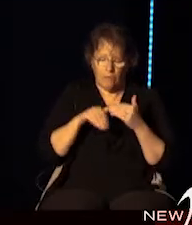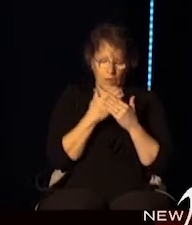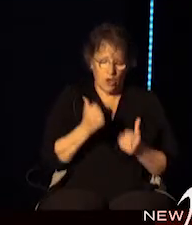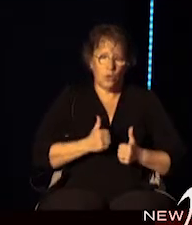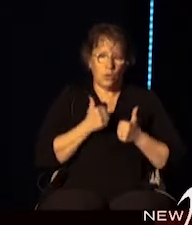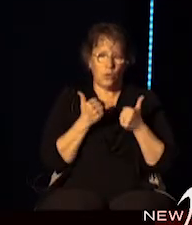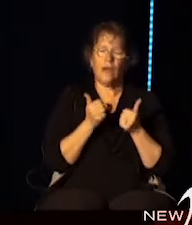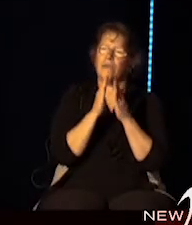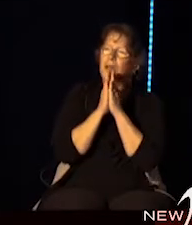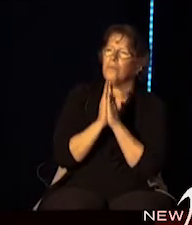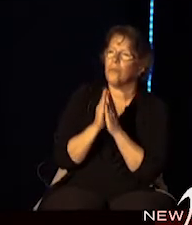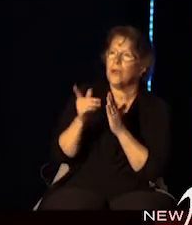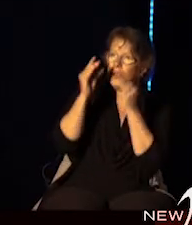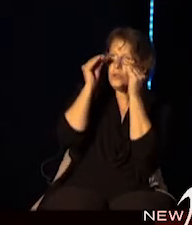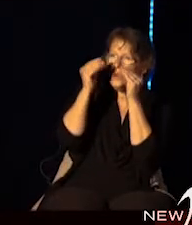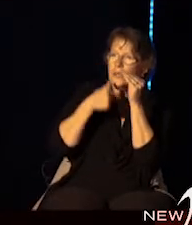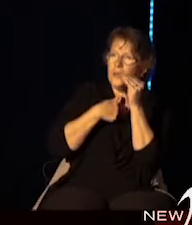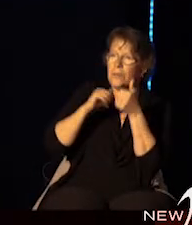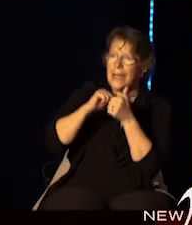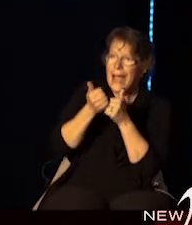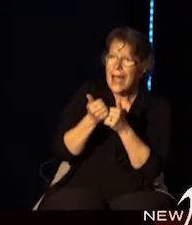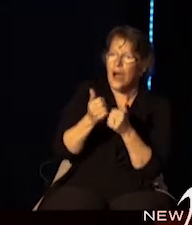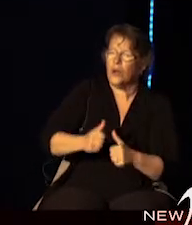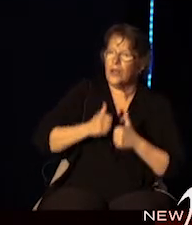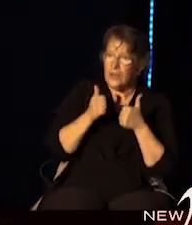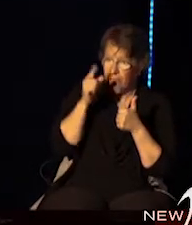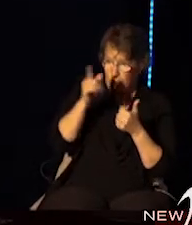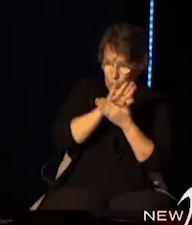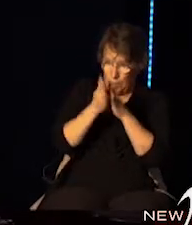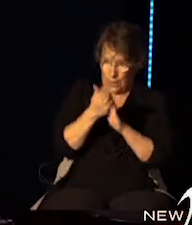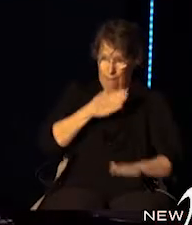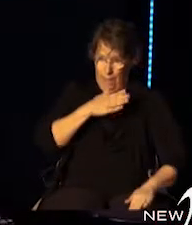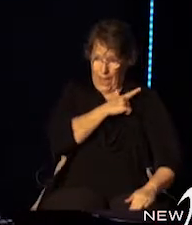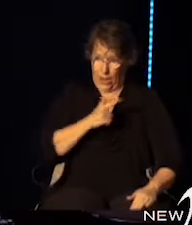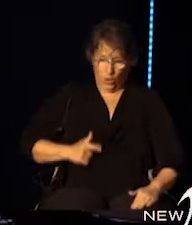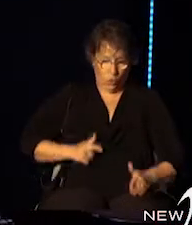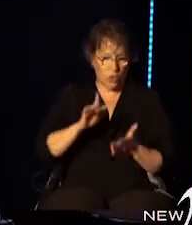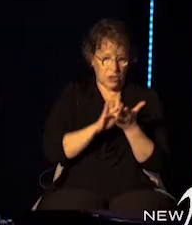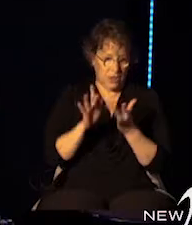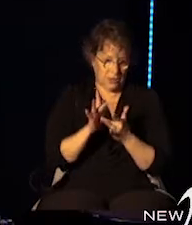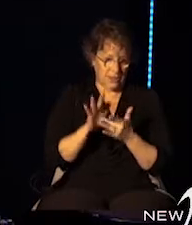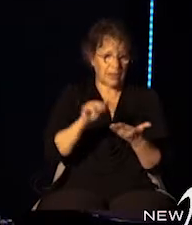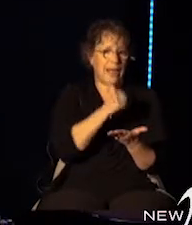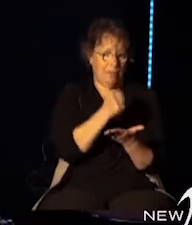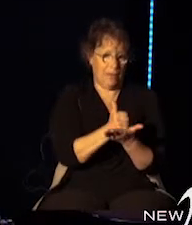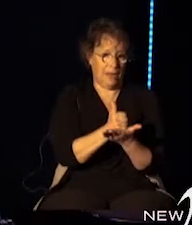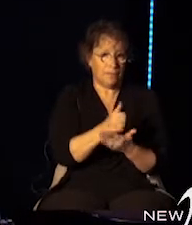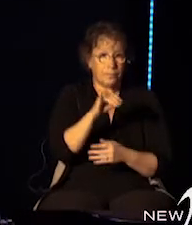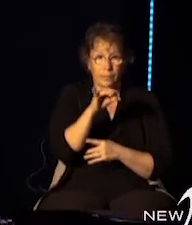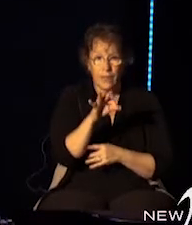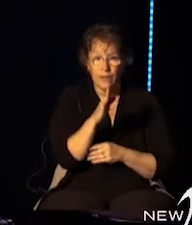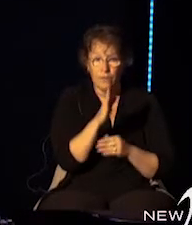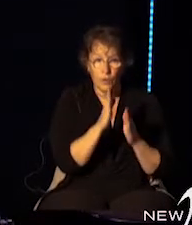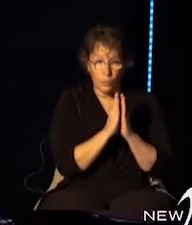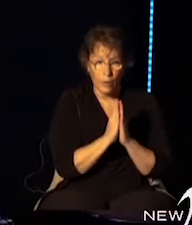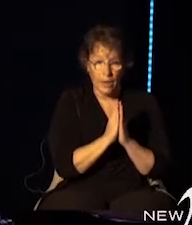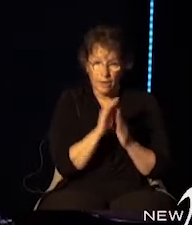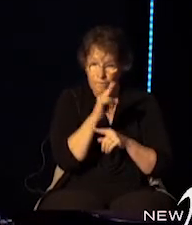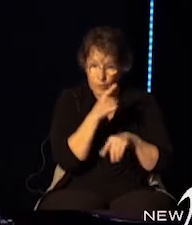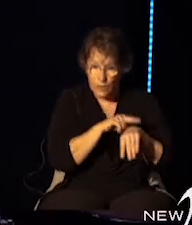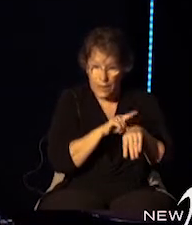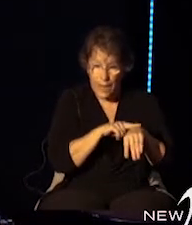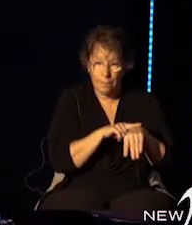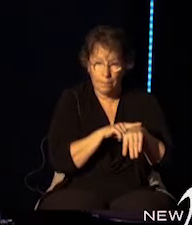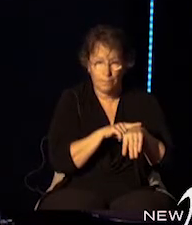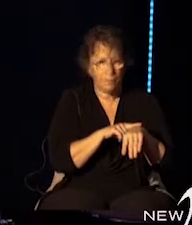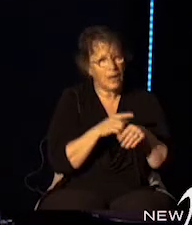that you'll teach me how to live. Amen. If you prayed that prayer for the first time, I want to talk to you after the service. I have a little gift